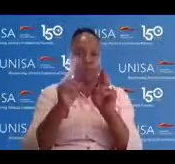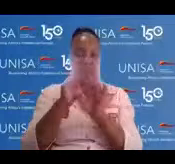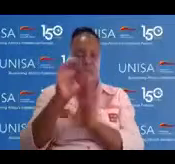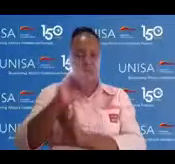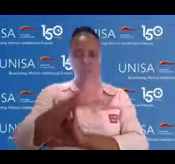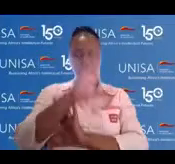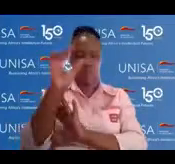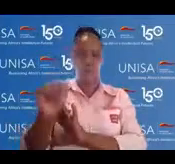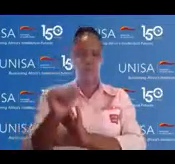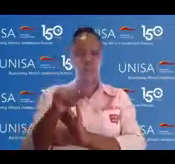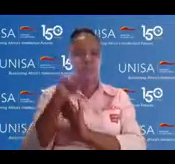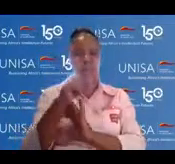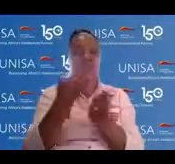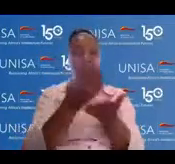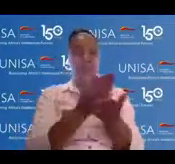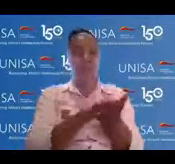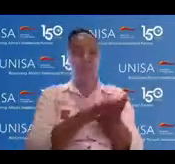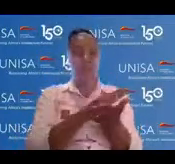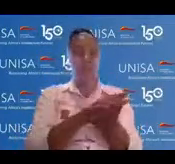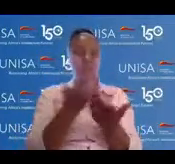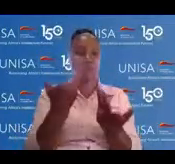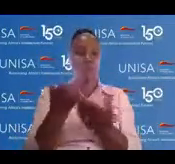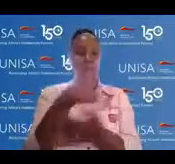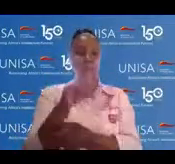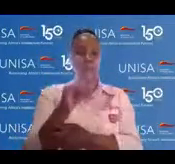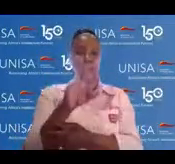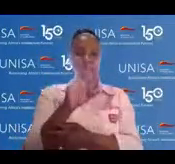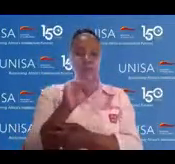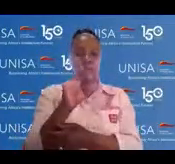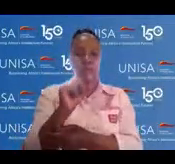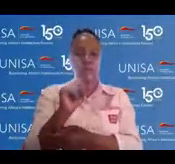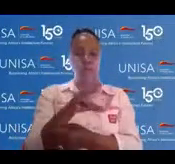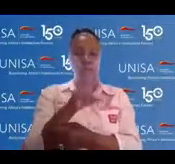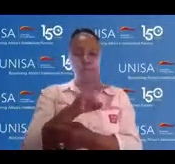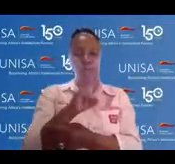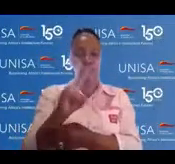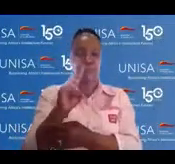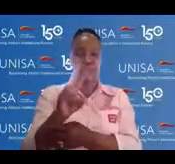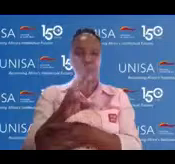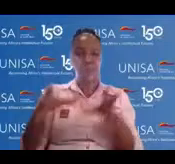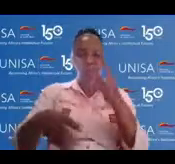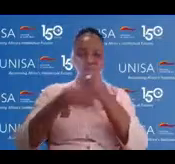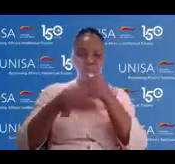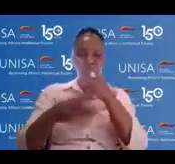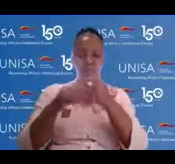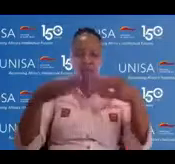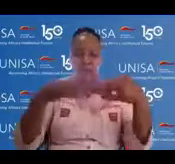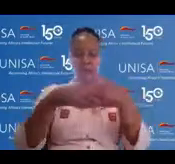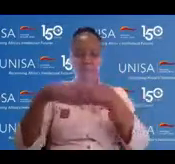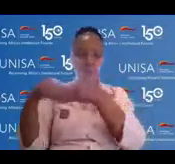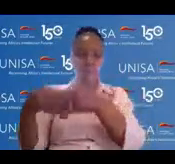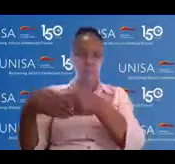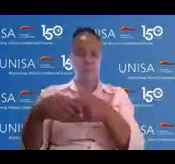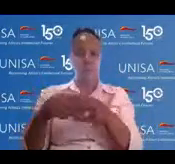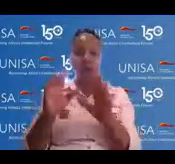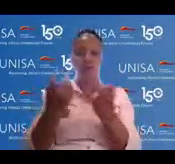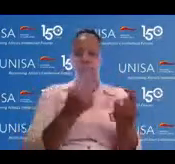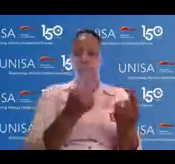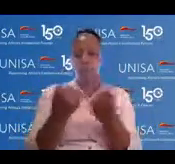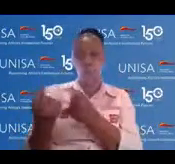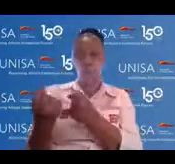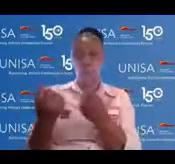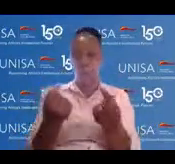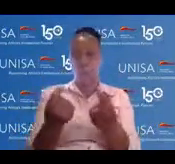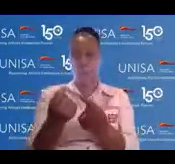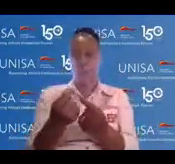just click on official Iris website. There is also additional guides to set this up. Now, what I like about this page, it's got a